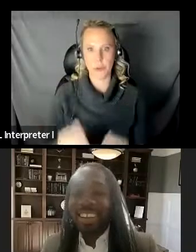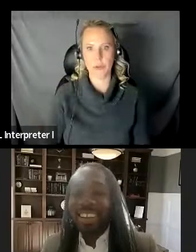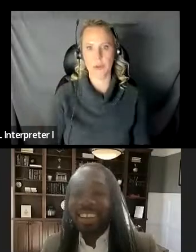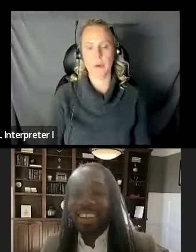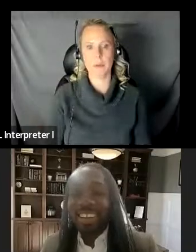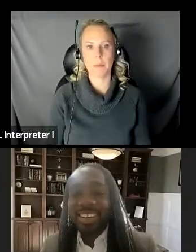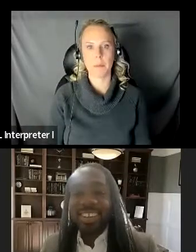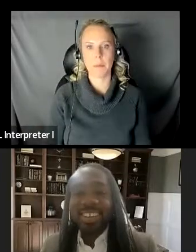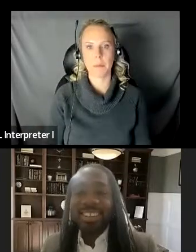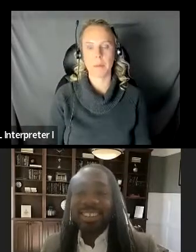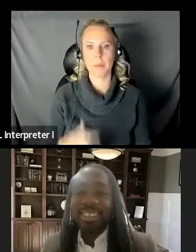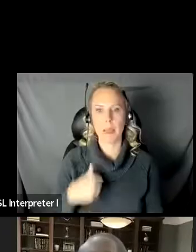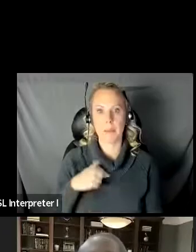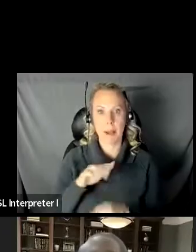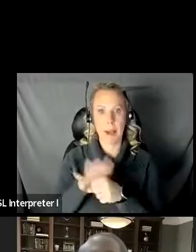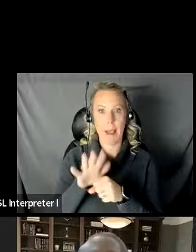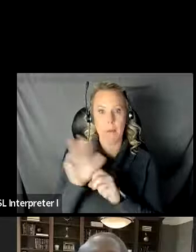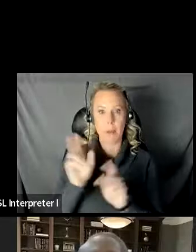We have a quorum. Of